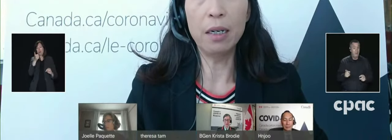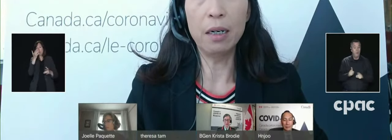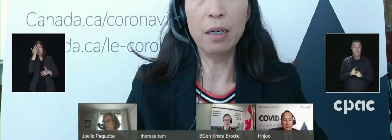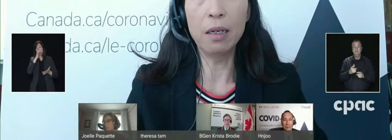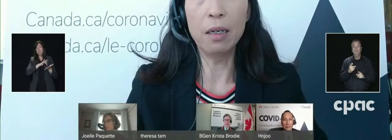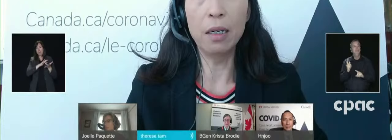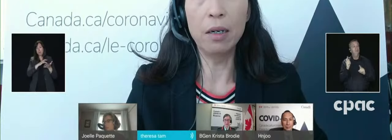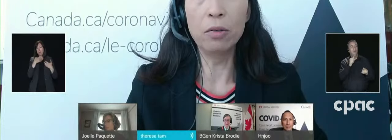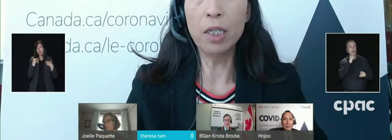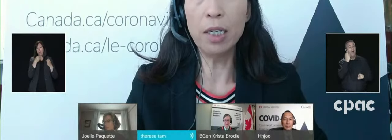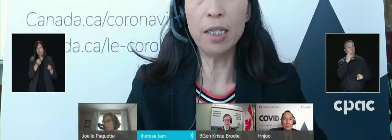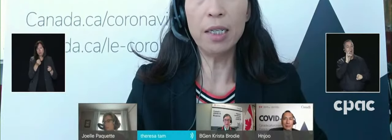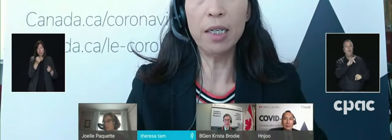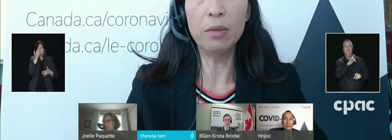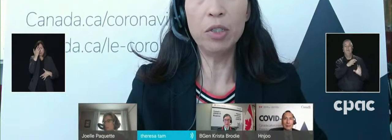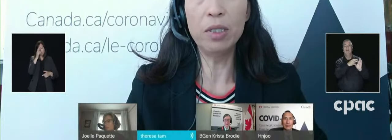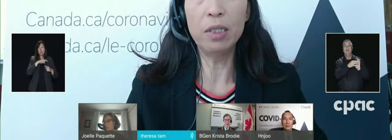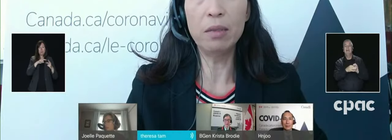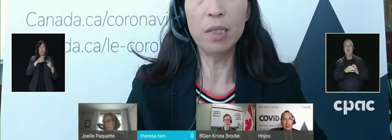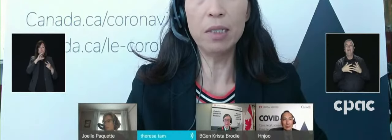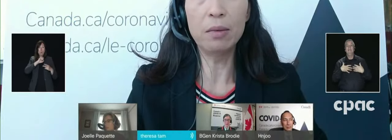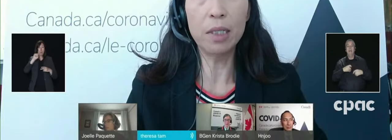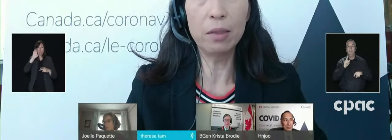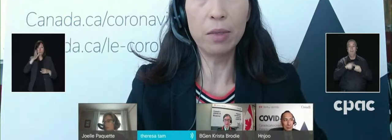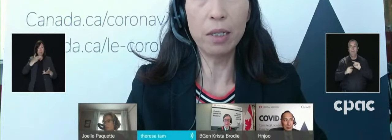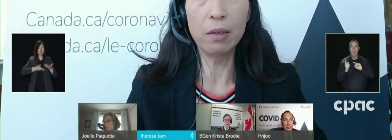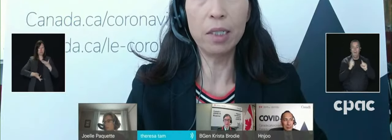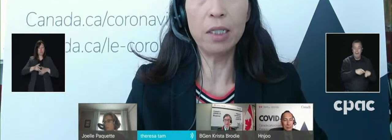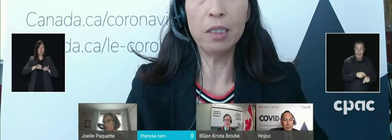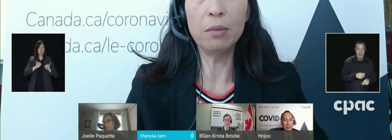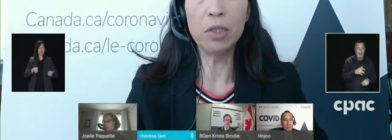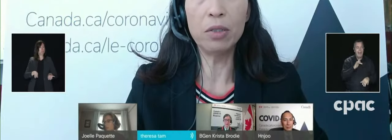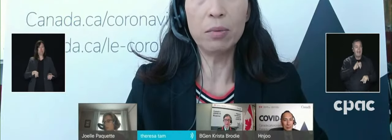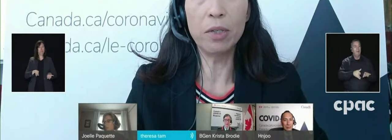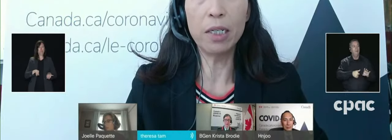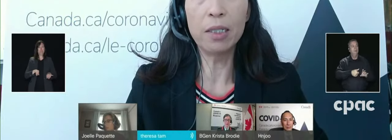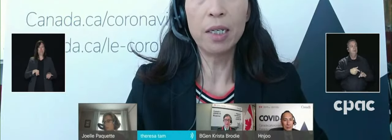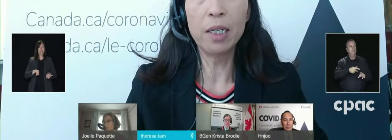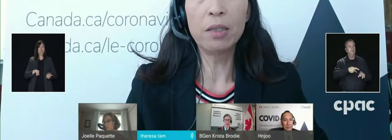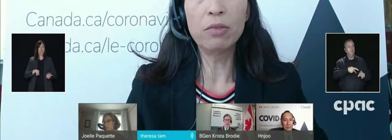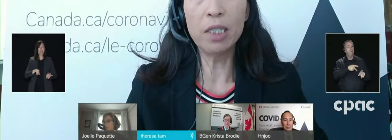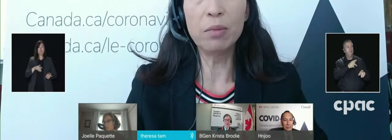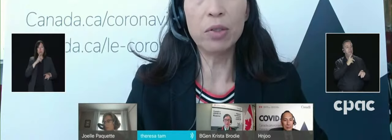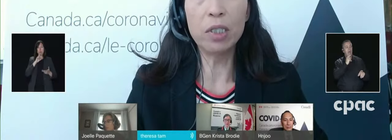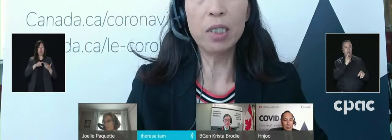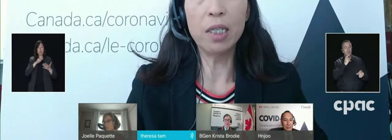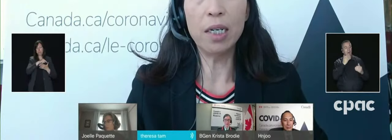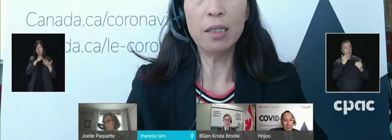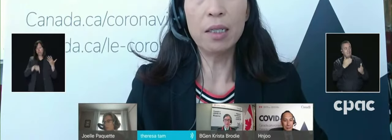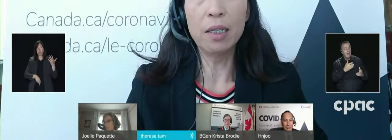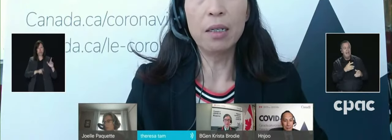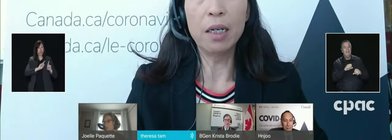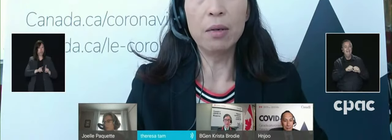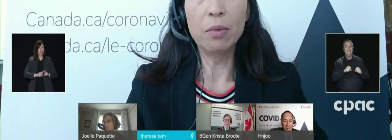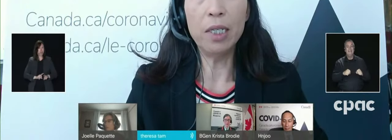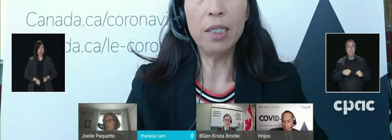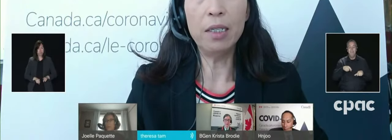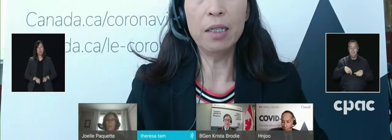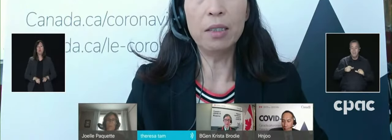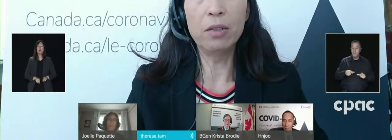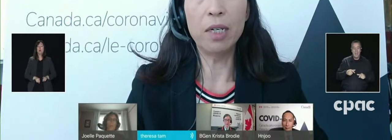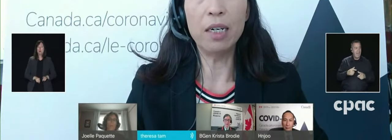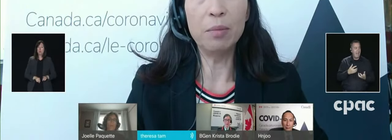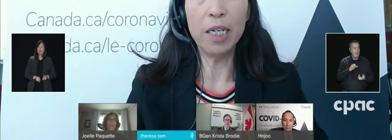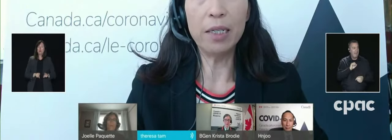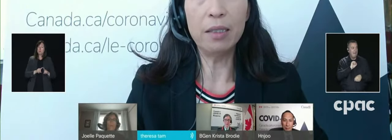because they are older and their immune system doesn't work as well or you're immunosuppressed. It's really important that